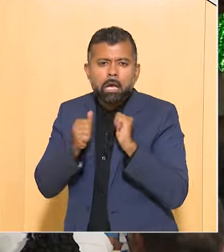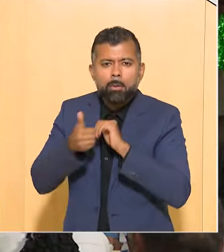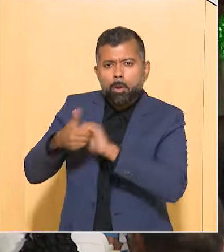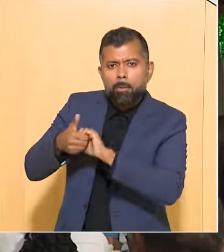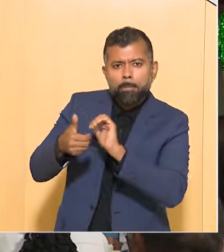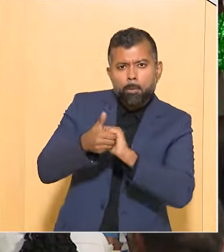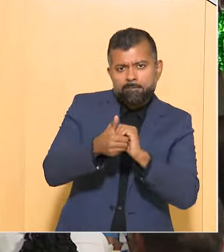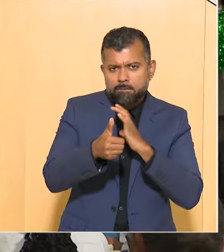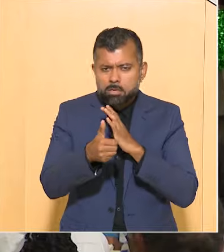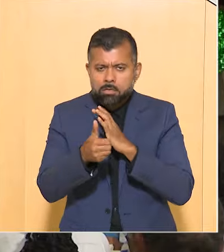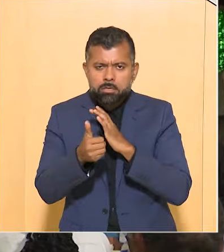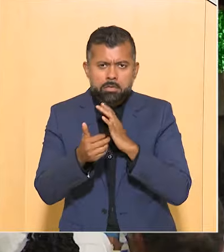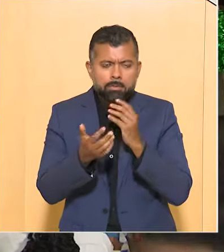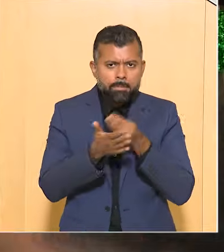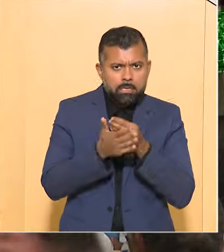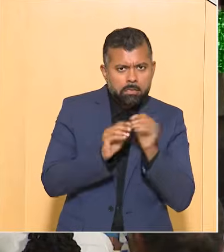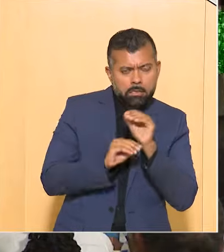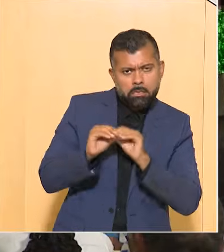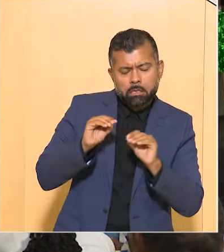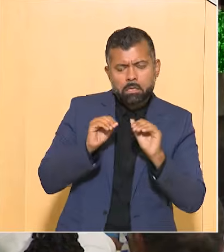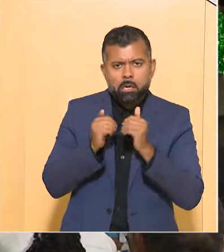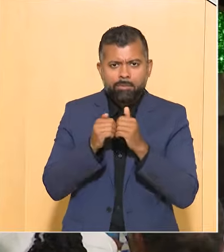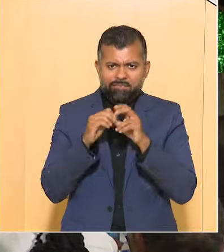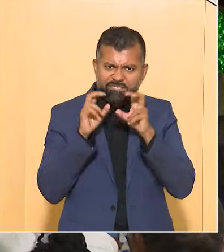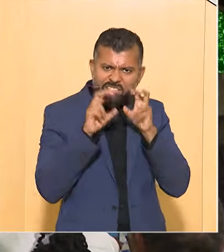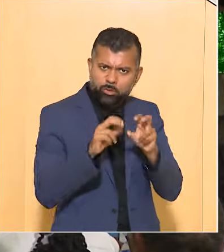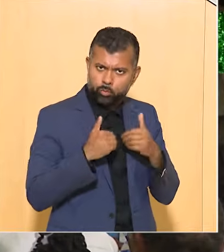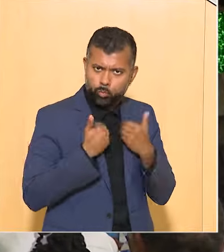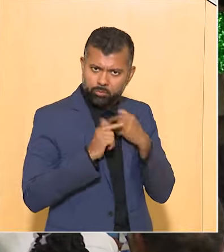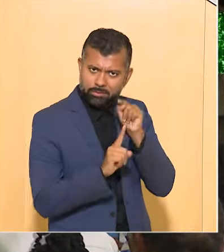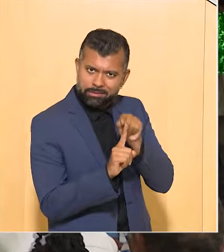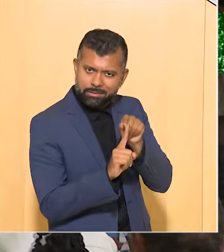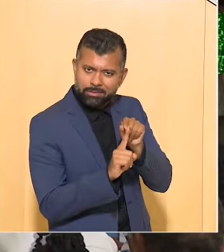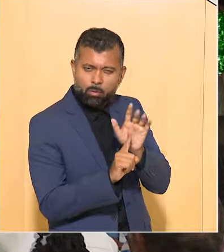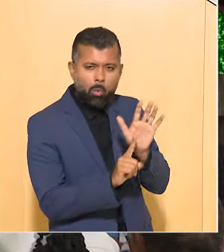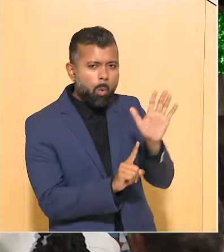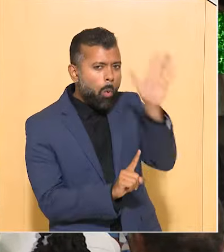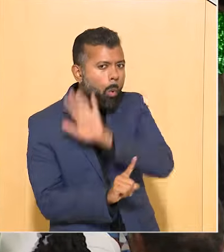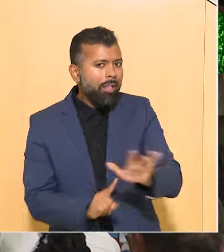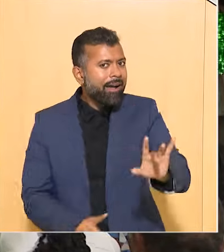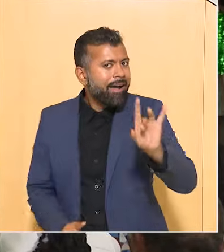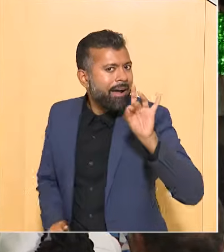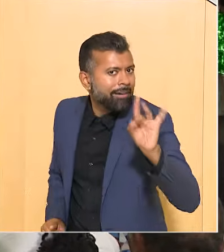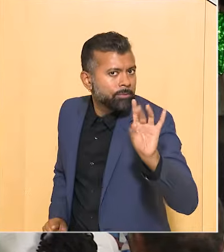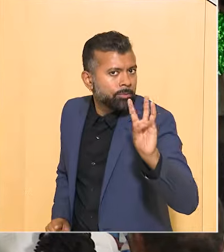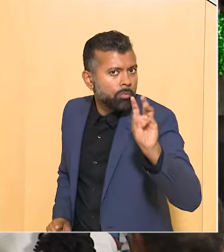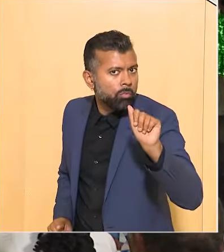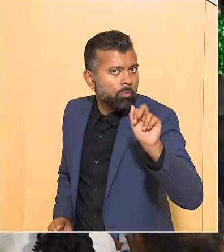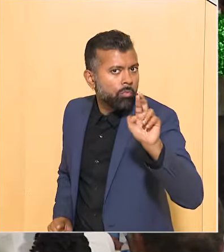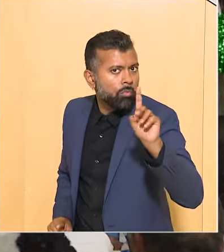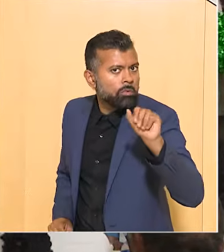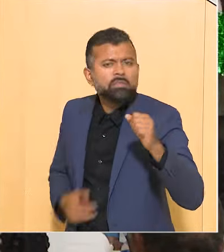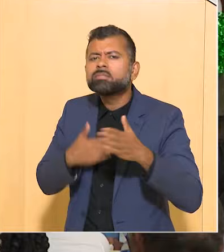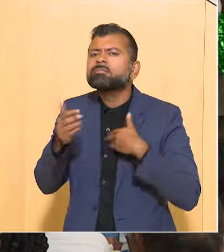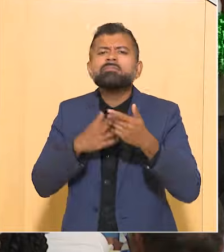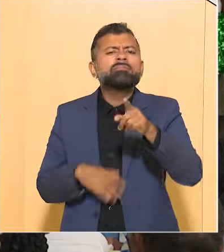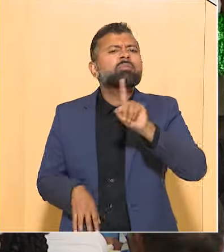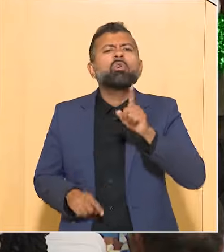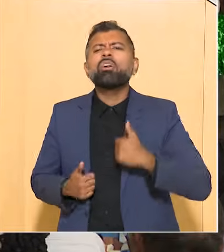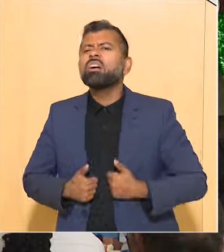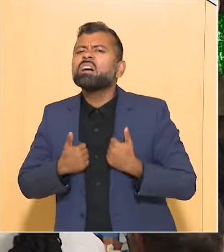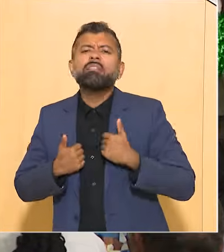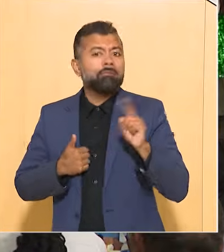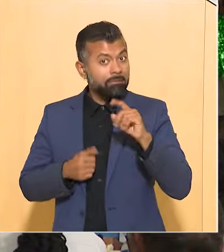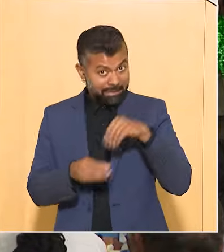all wards, no matter their backgrounds, jobs in careers that they may have